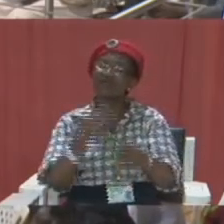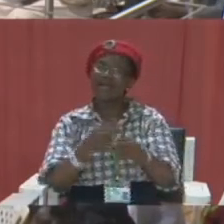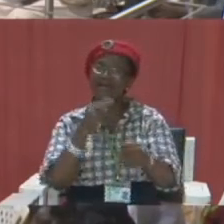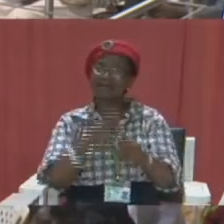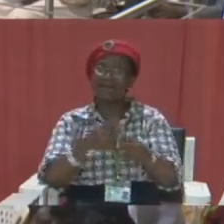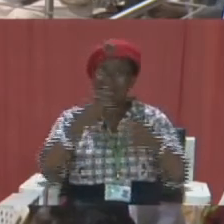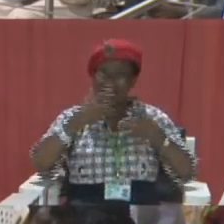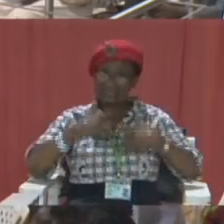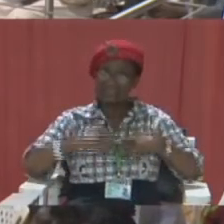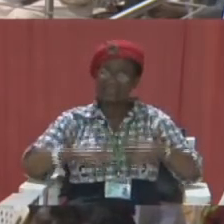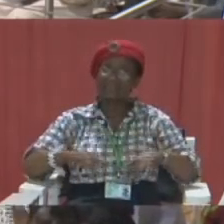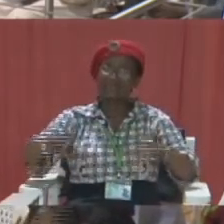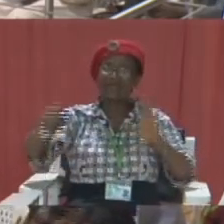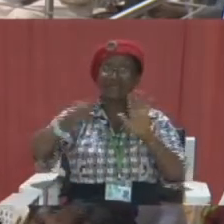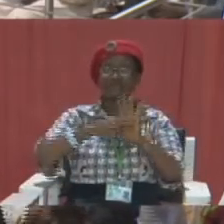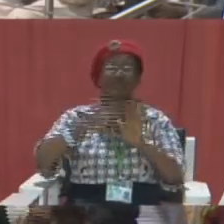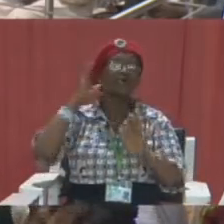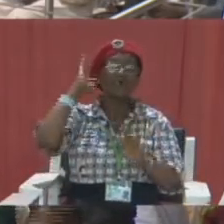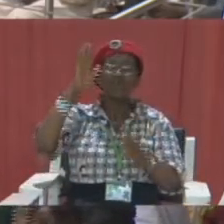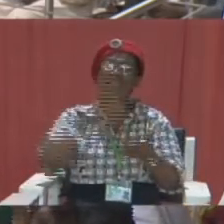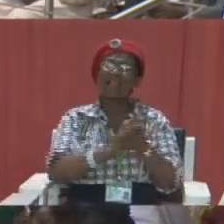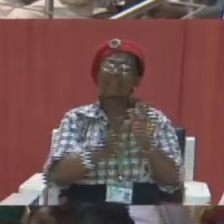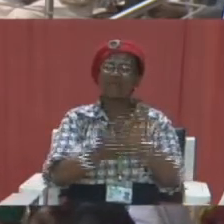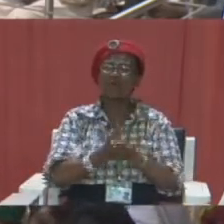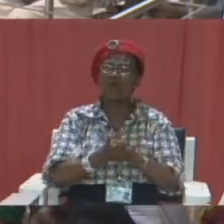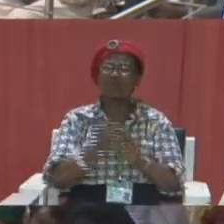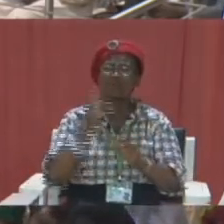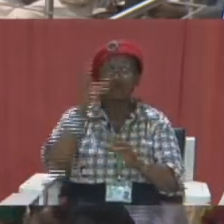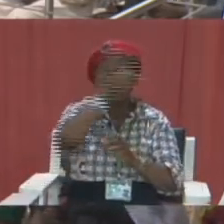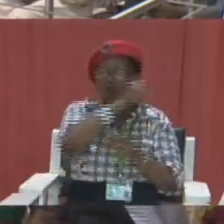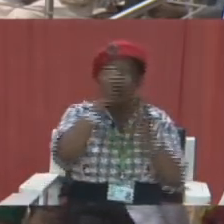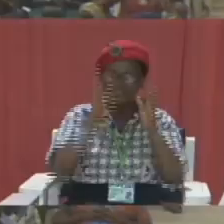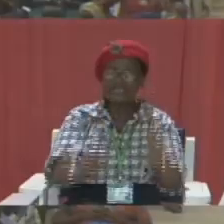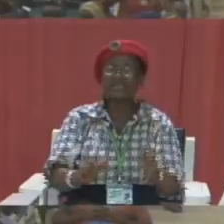depression will become a stranger to you.